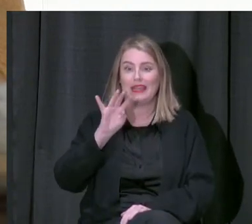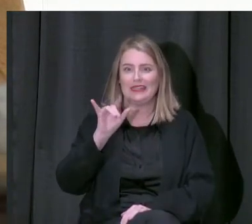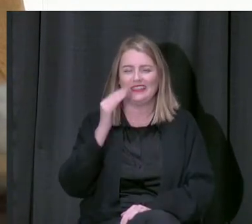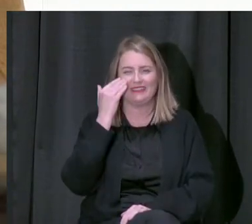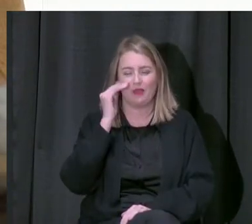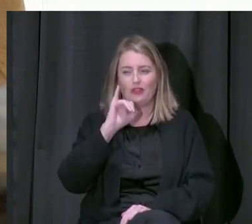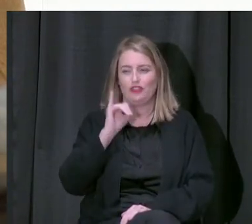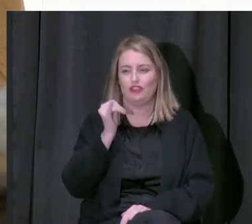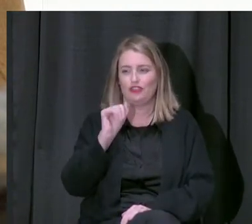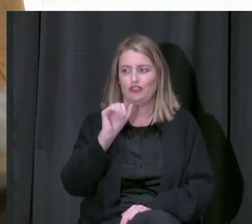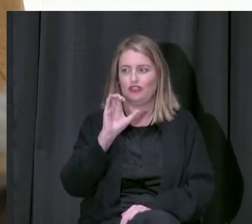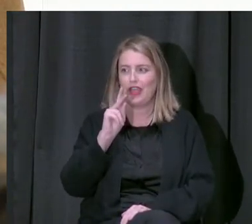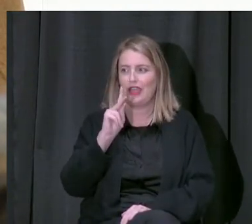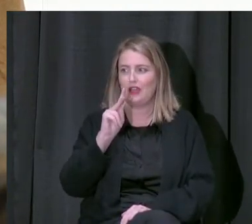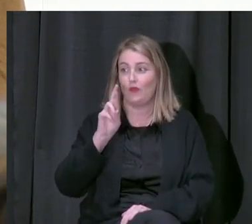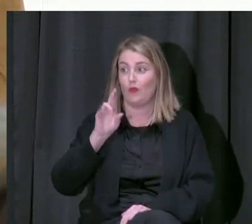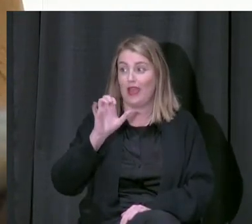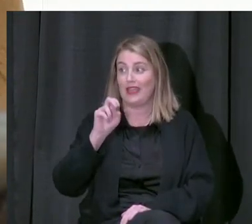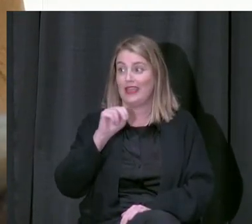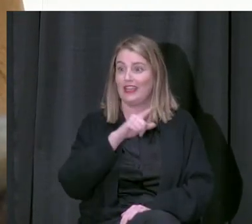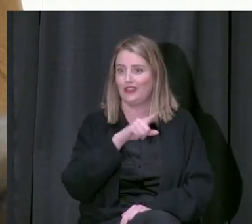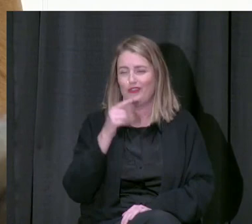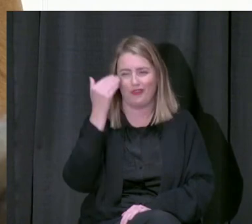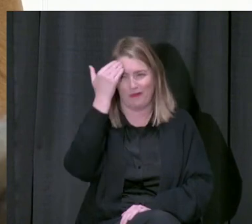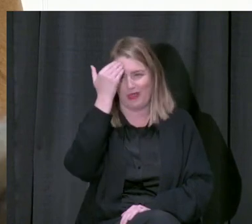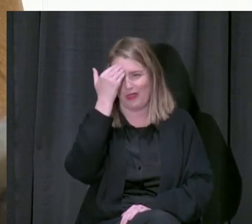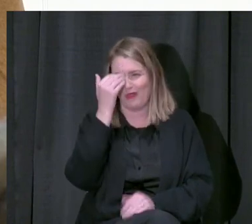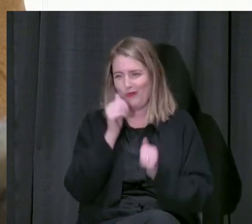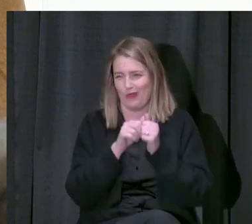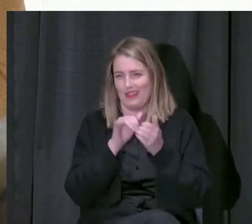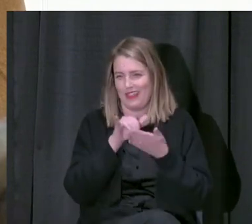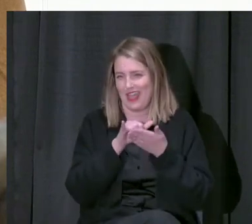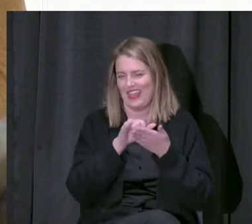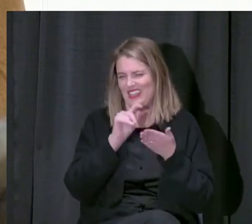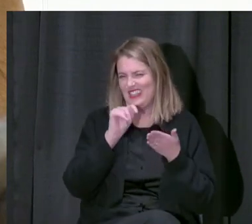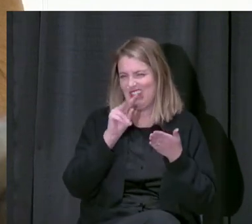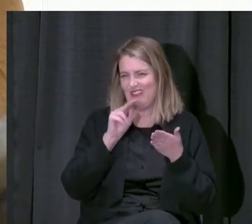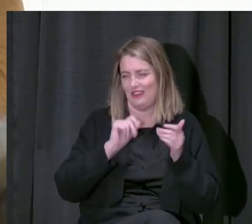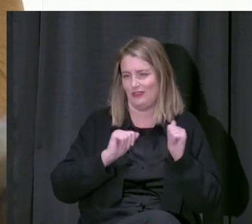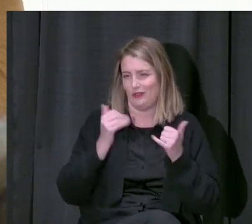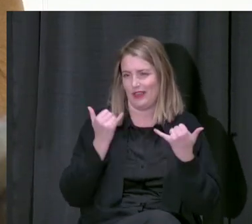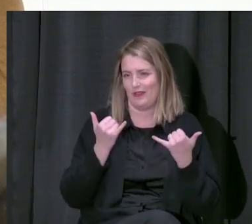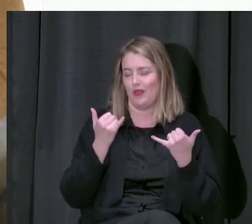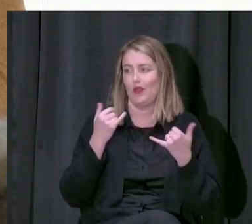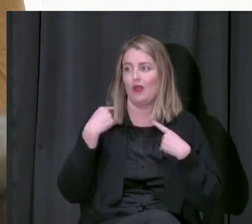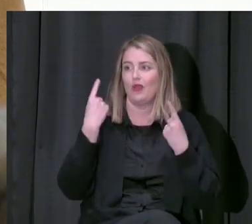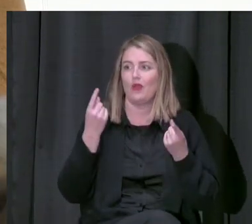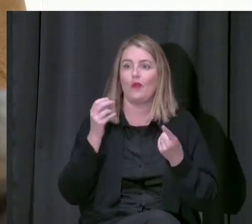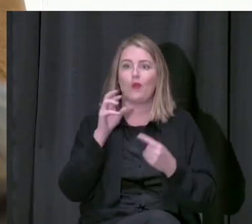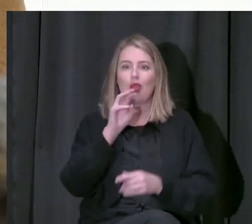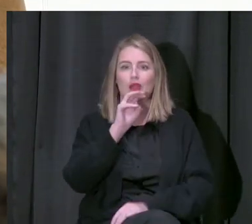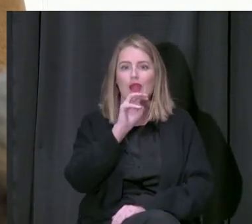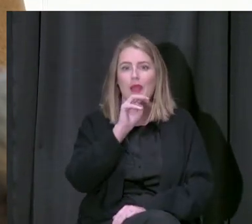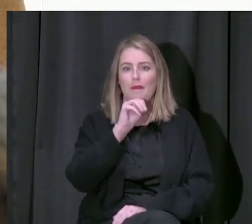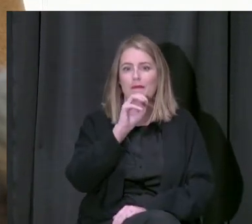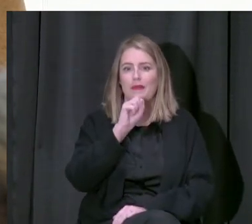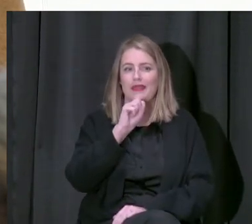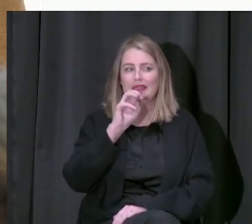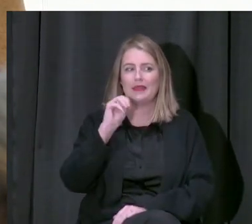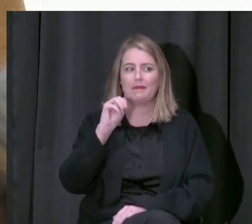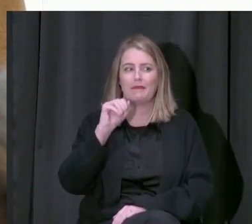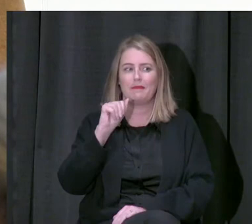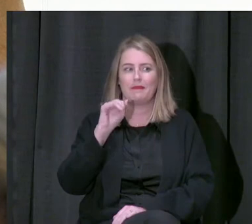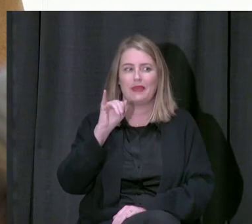hope many people in the audience are familiar with it at this point. Or Emmy winning Miss Maisel,